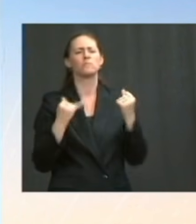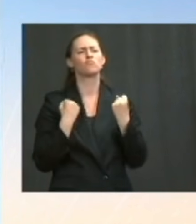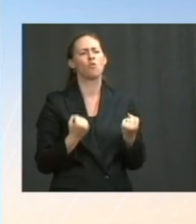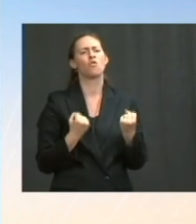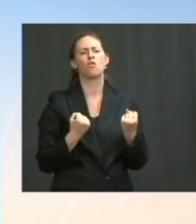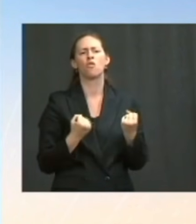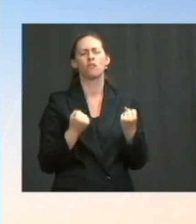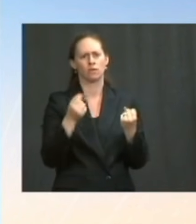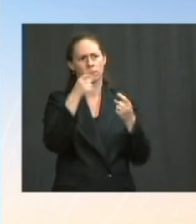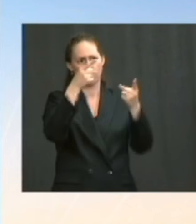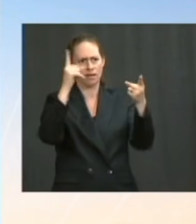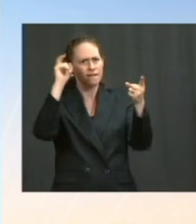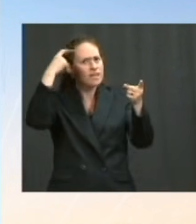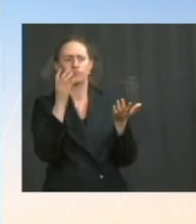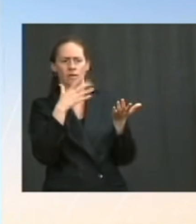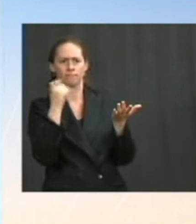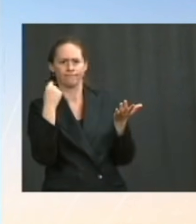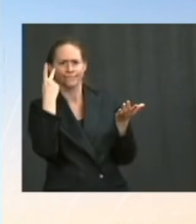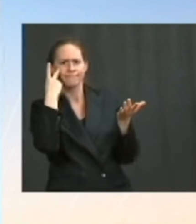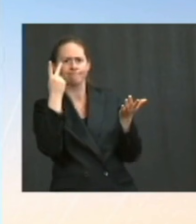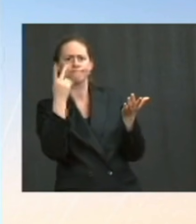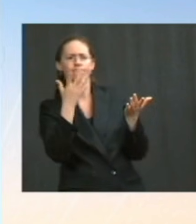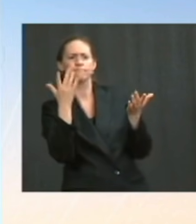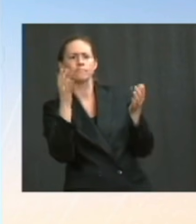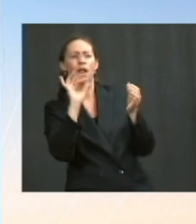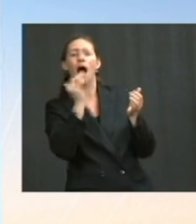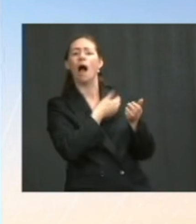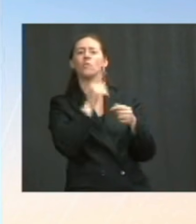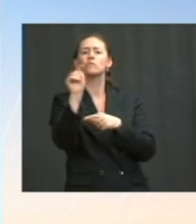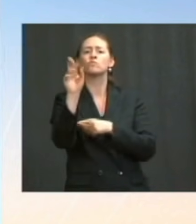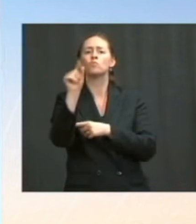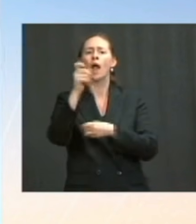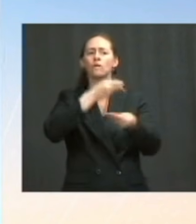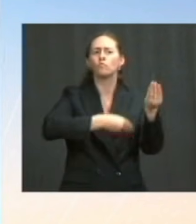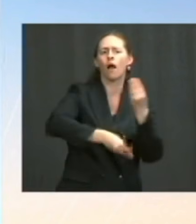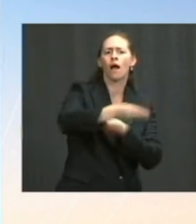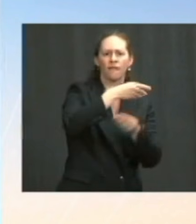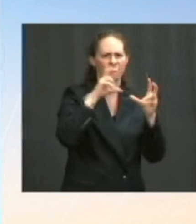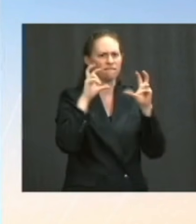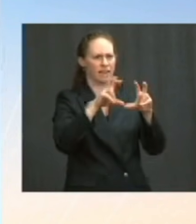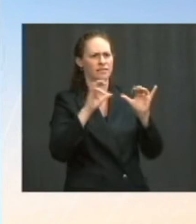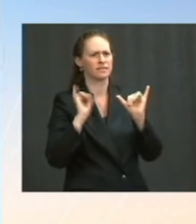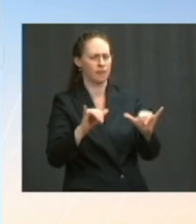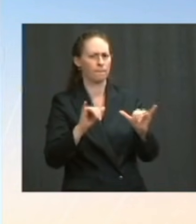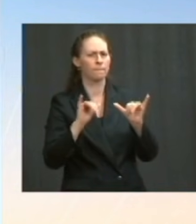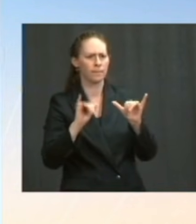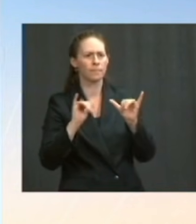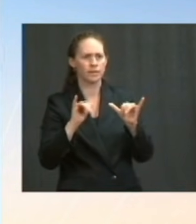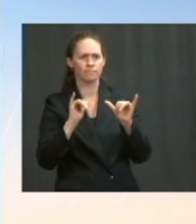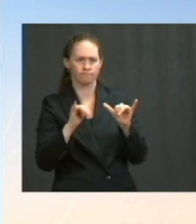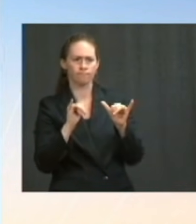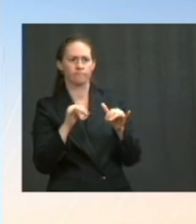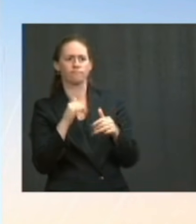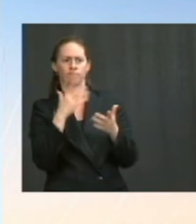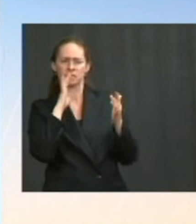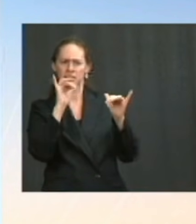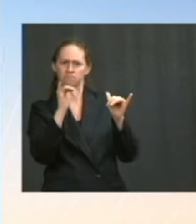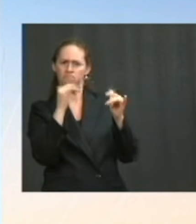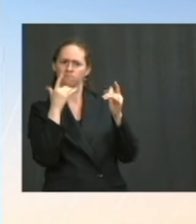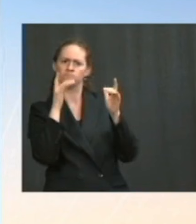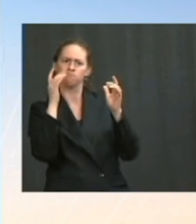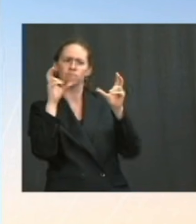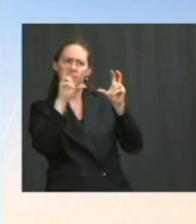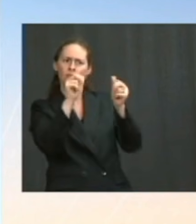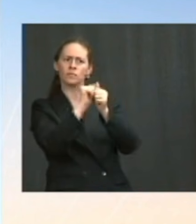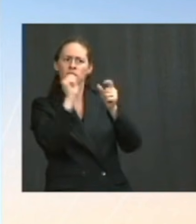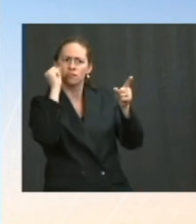major economy and a security partner. And we will continue to strengthen our trade relationship with Taiwan, which is why we are looking forward to the upcoming Trade